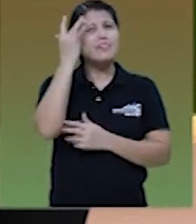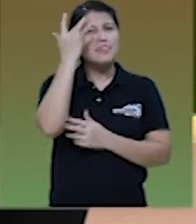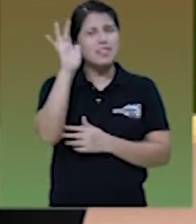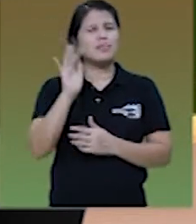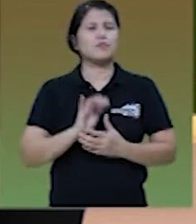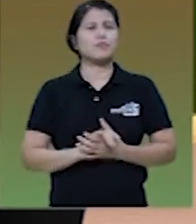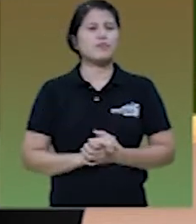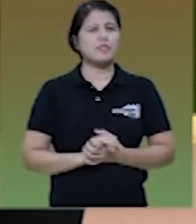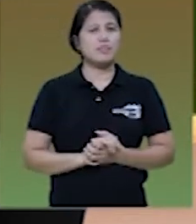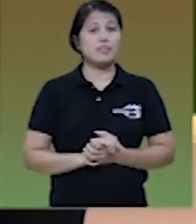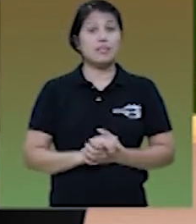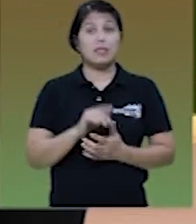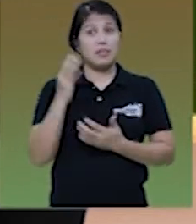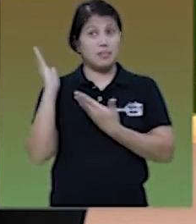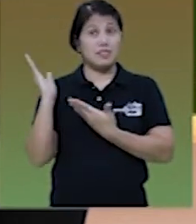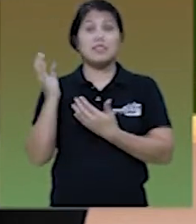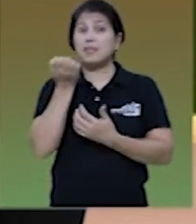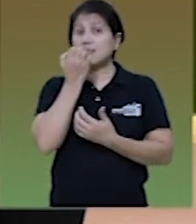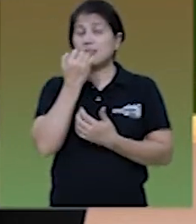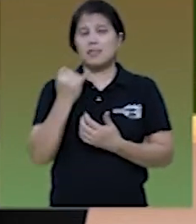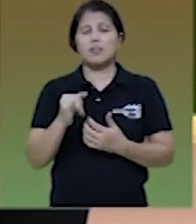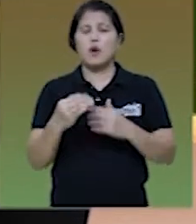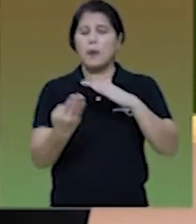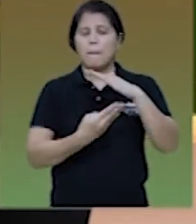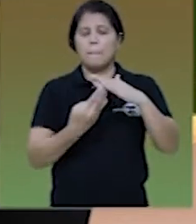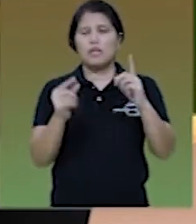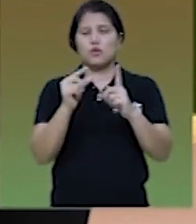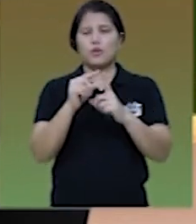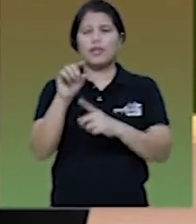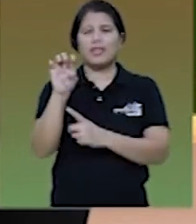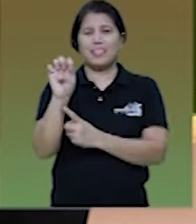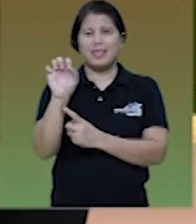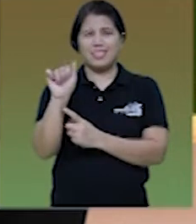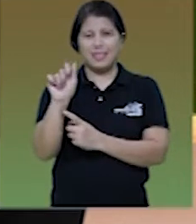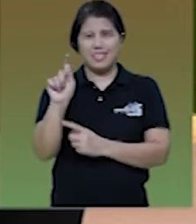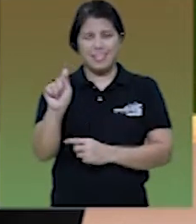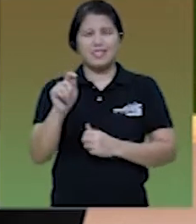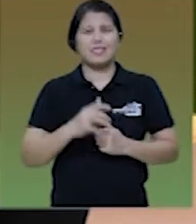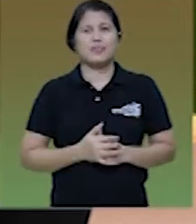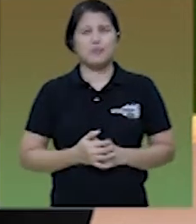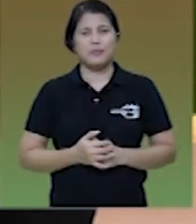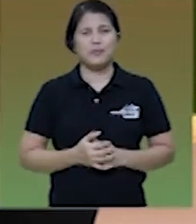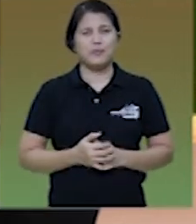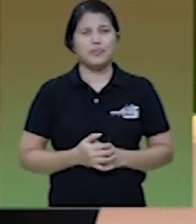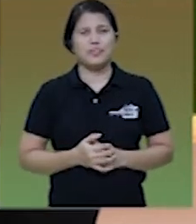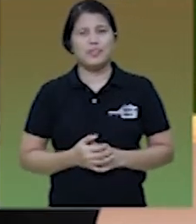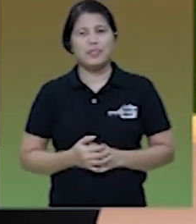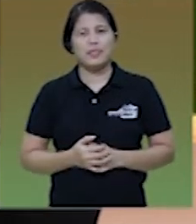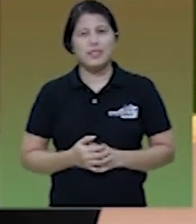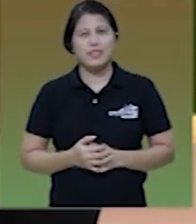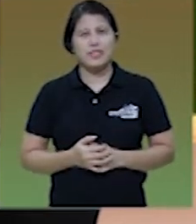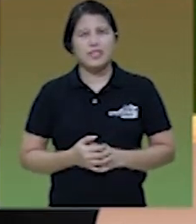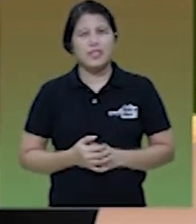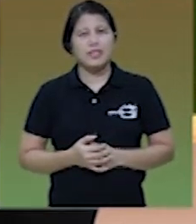Incredible. She is eating, or the base word eat.